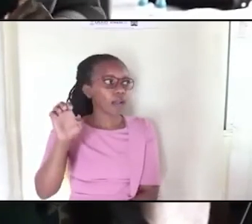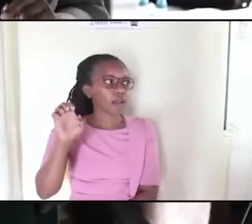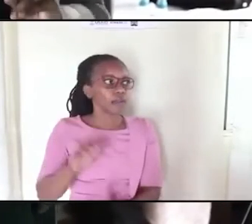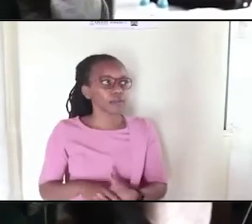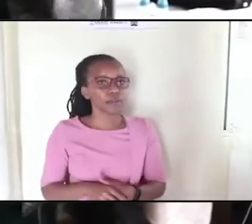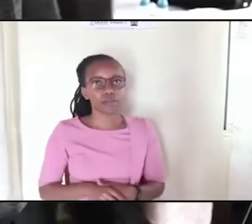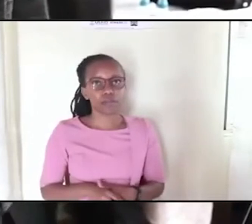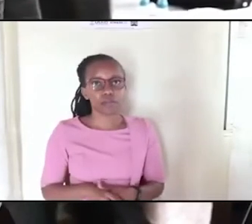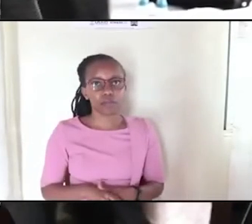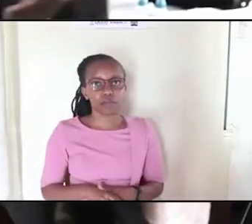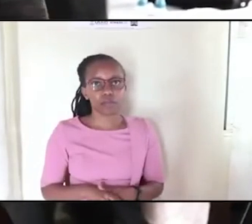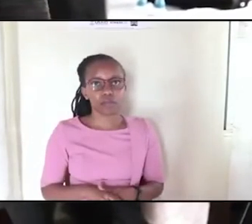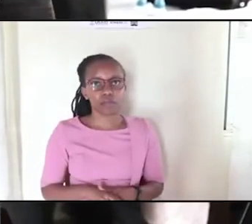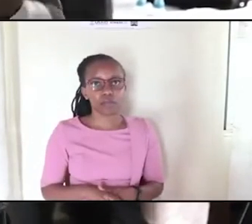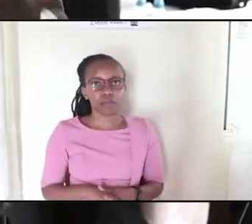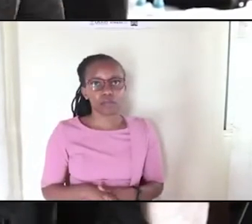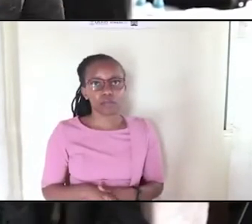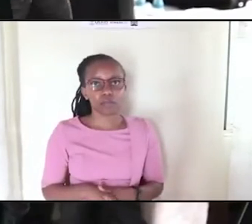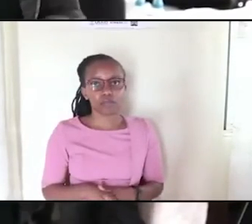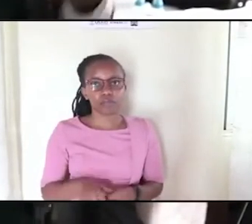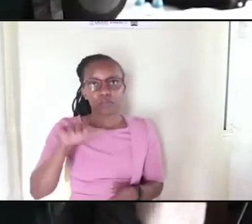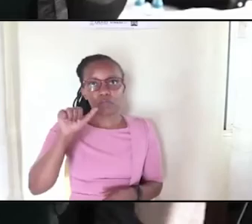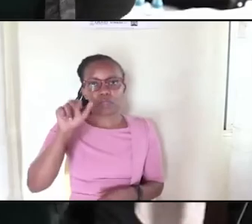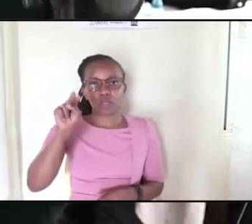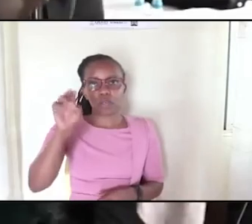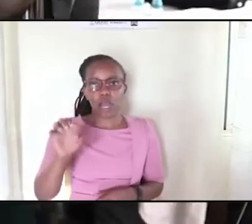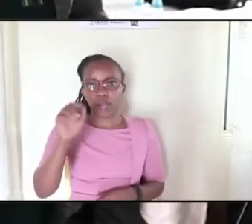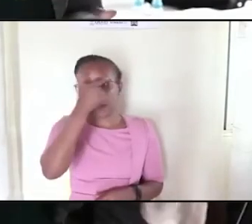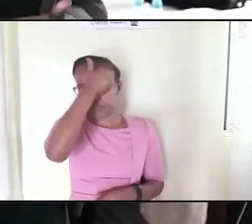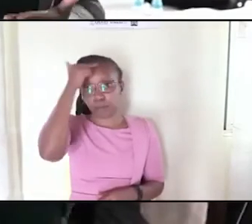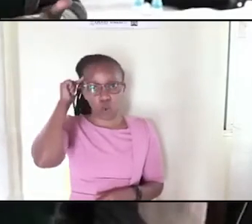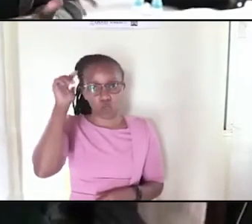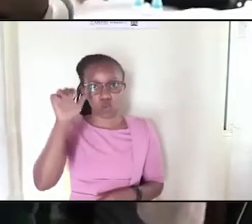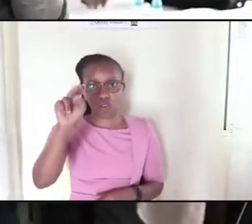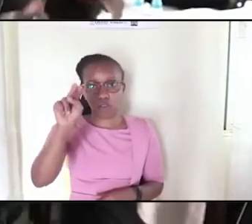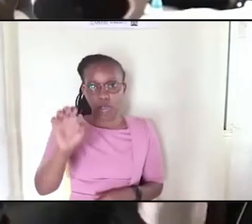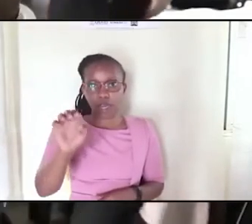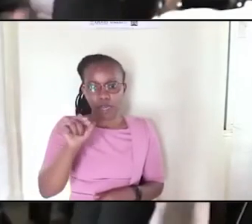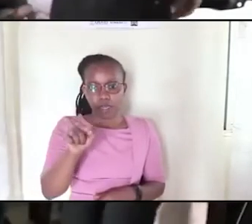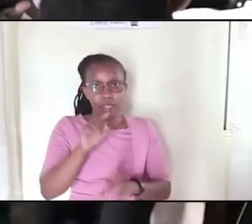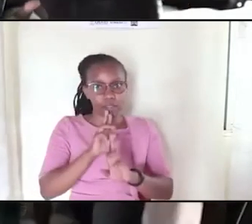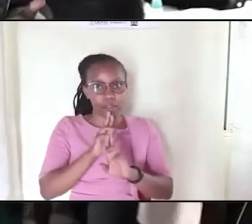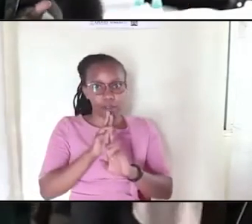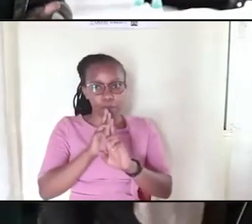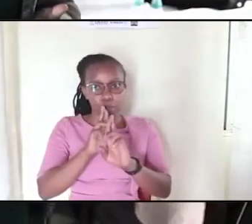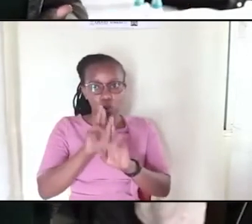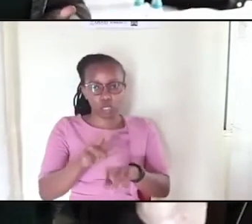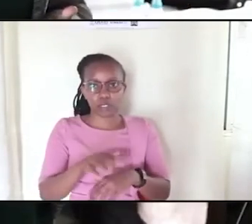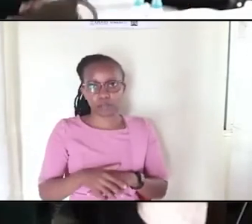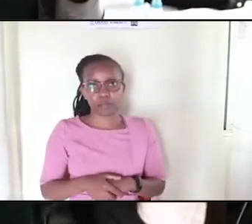Sabania. Please, Anne, say hi to your people. It is because of you that this report